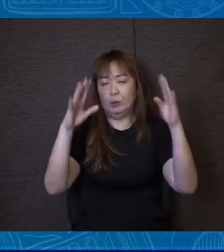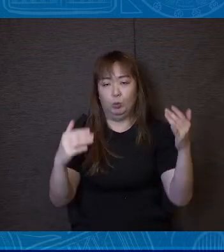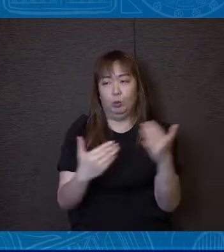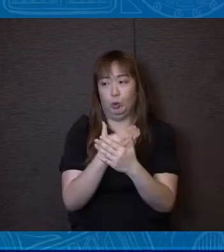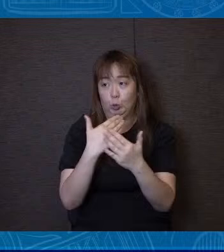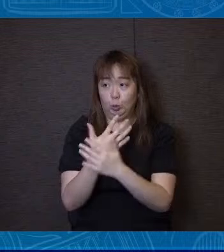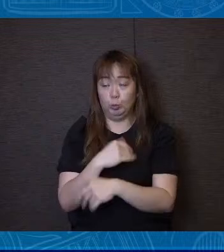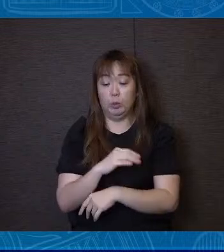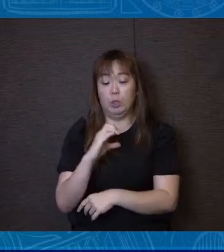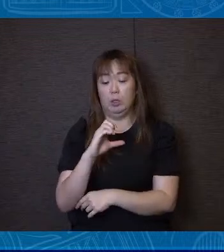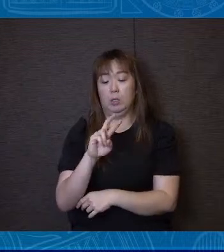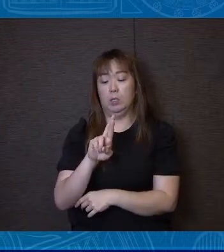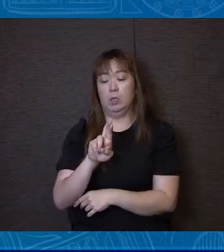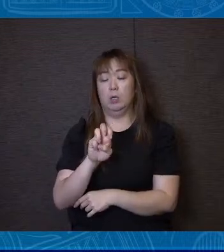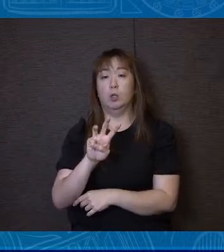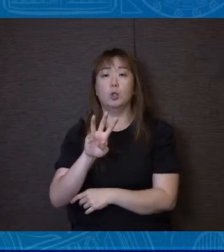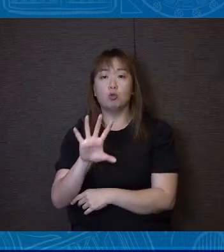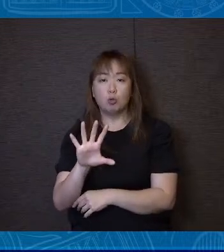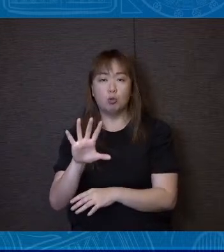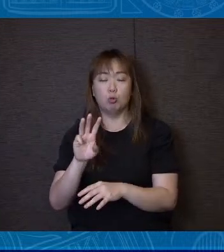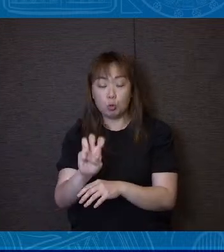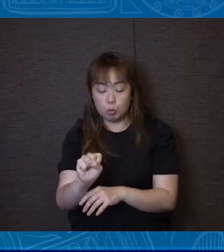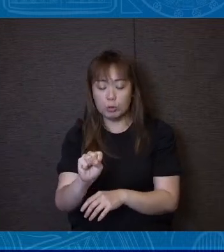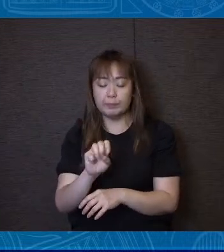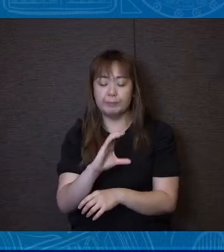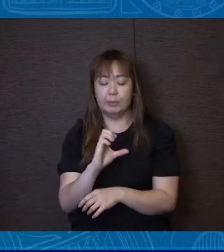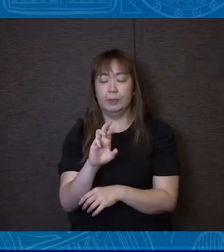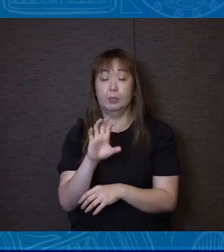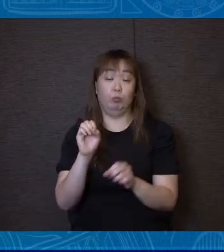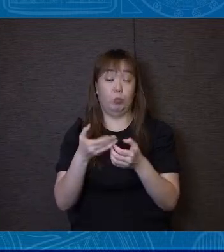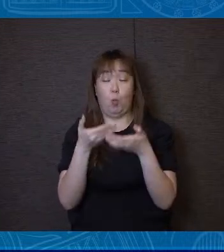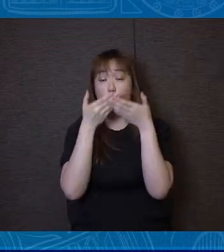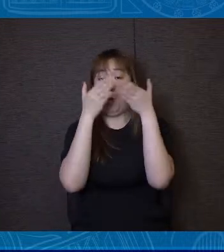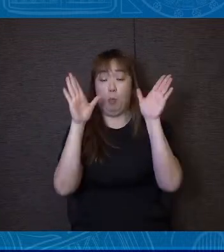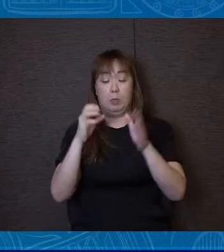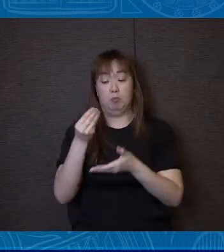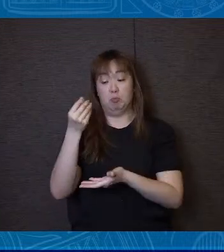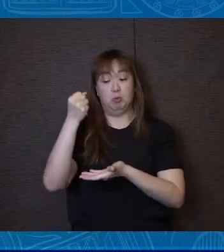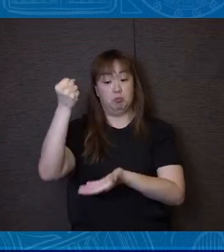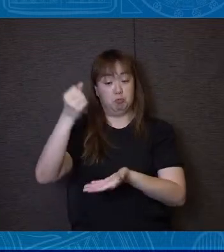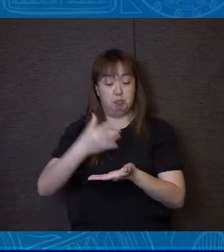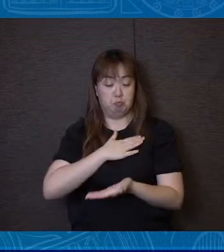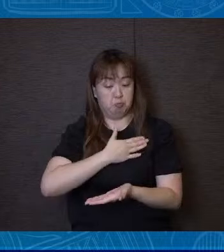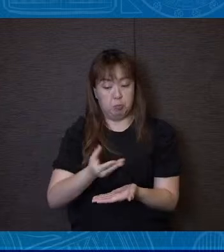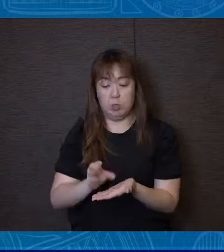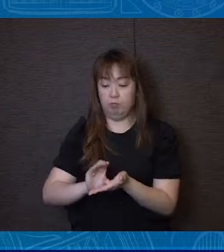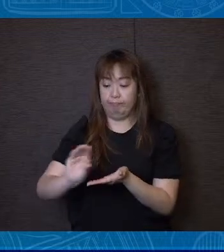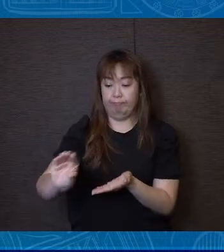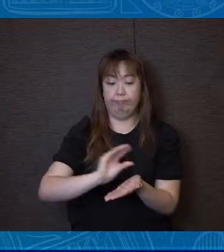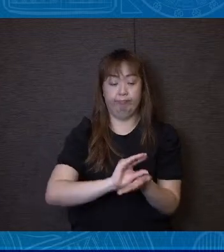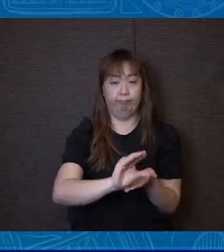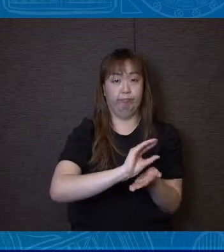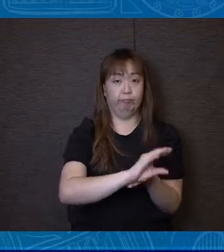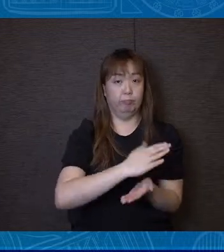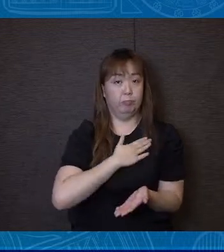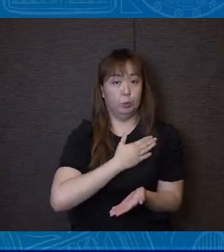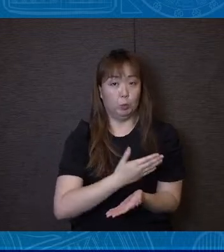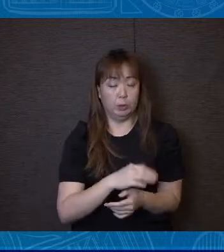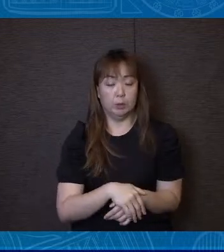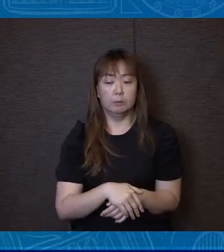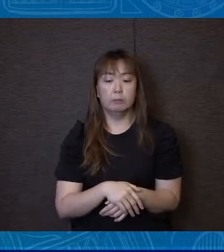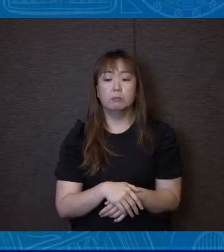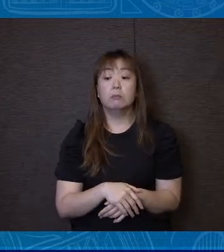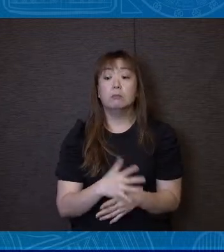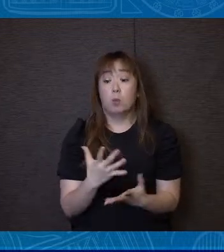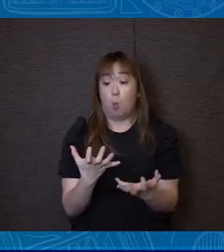very open to this. Innovation is one of our core principles when we look at investments, and